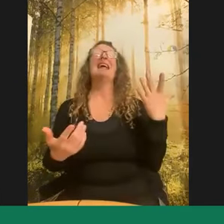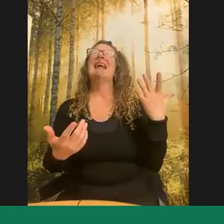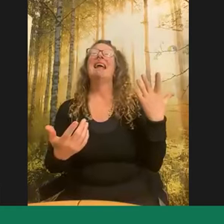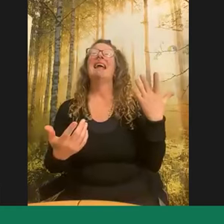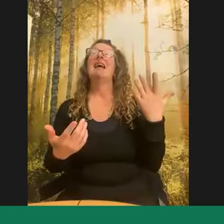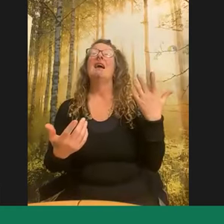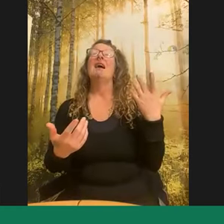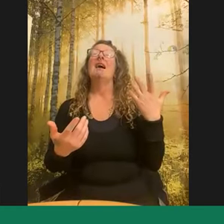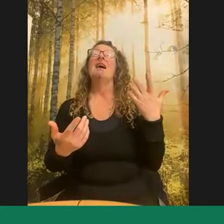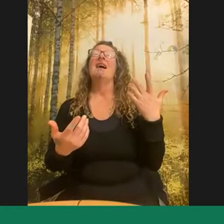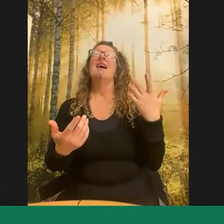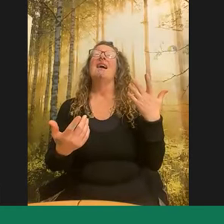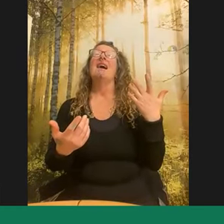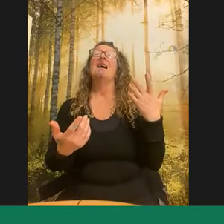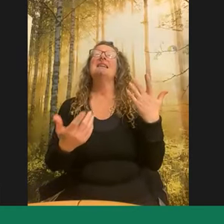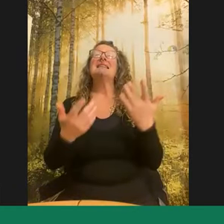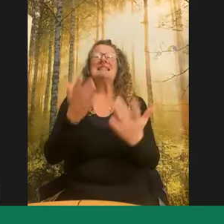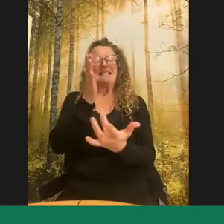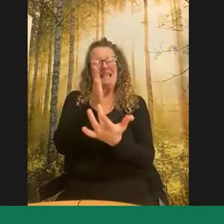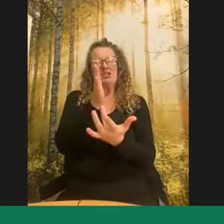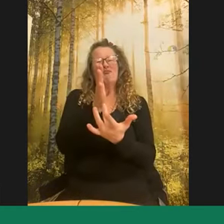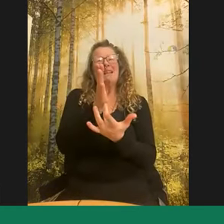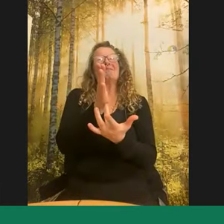said, centering ourselves in a space.